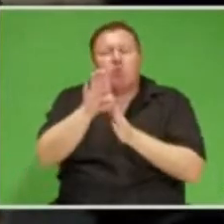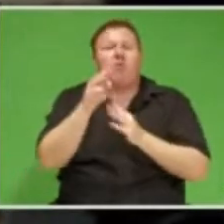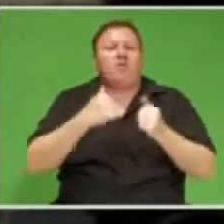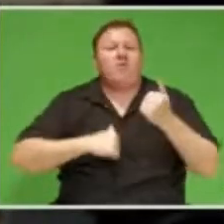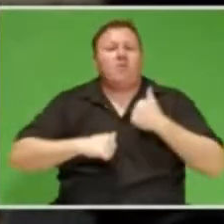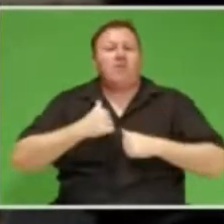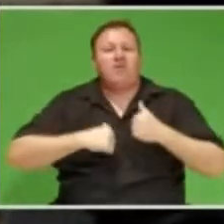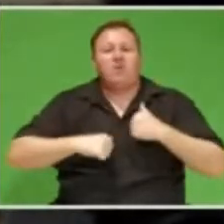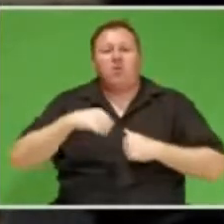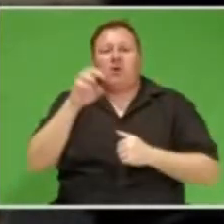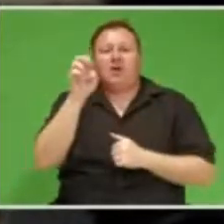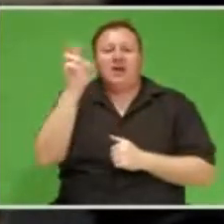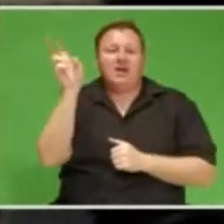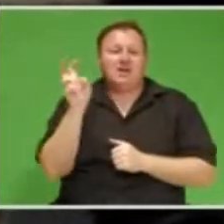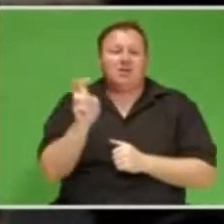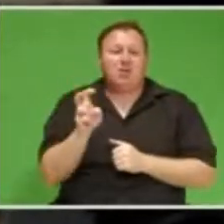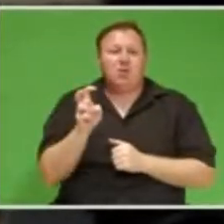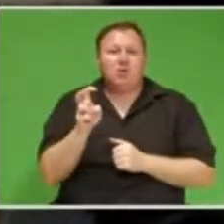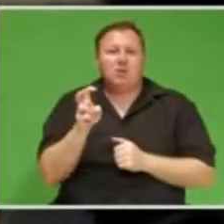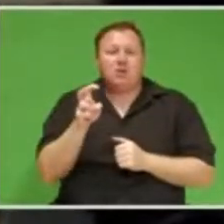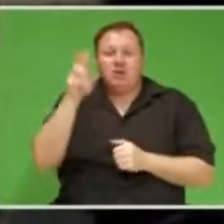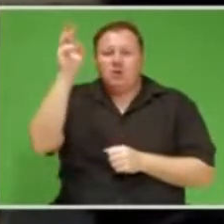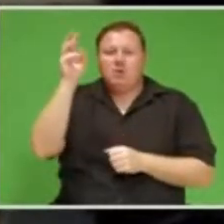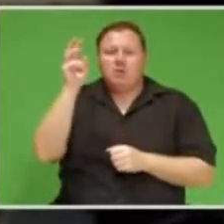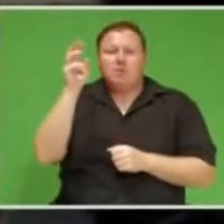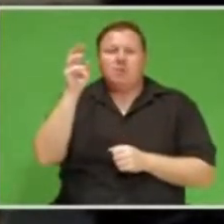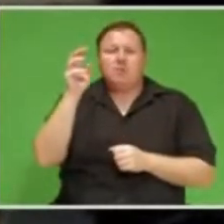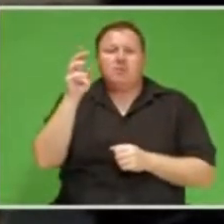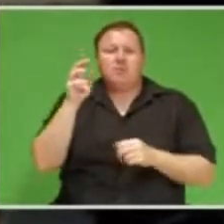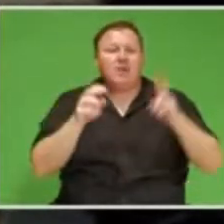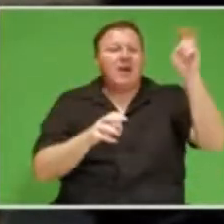of Eskom's existing power stations